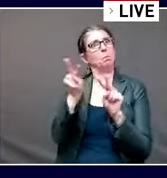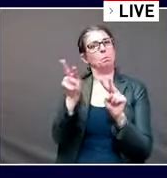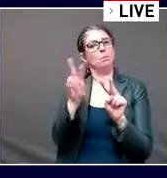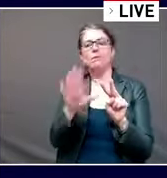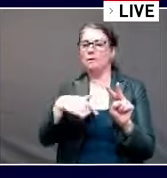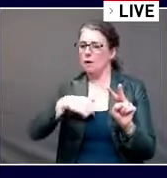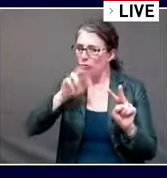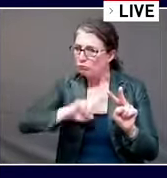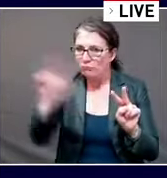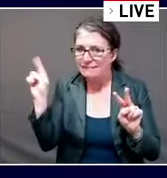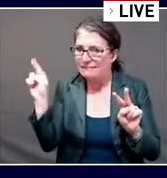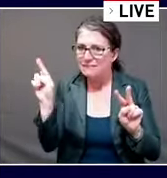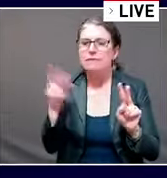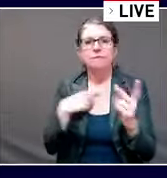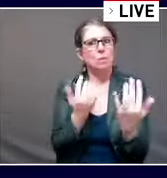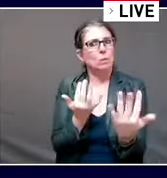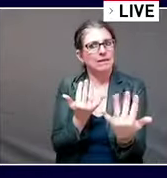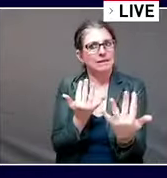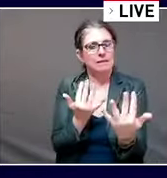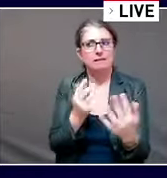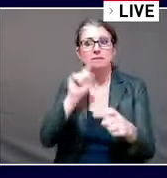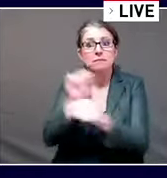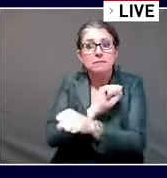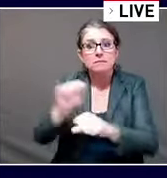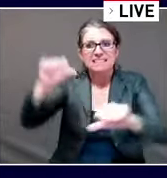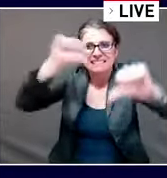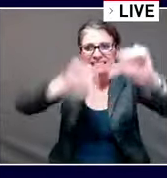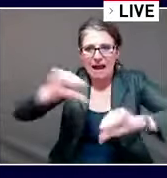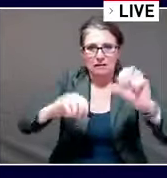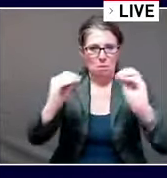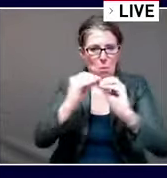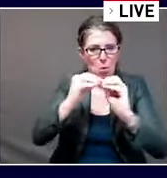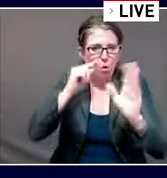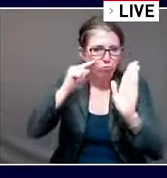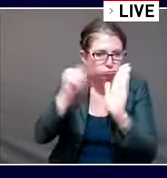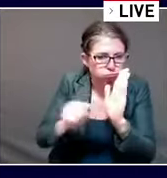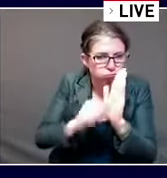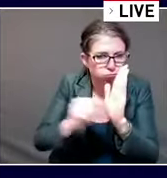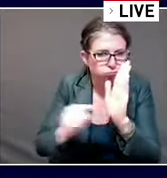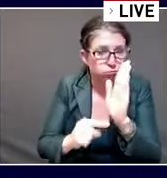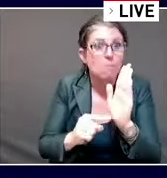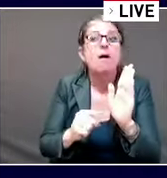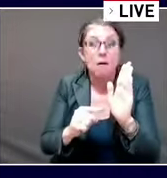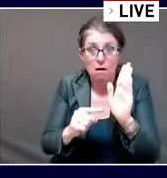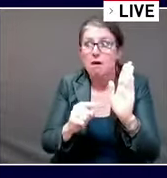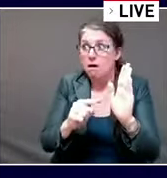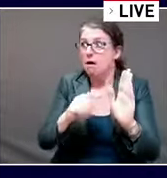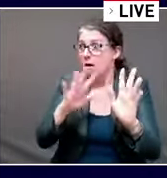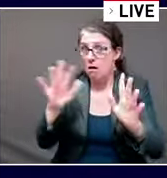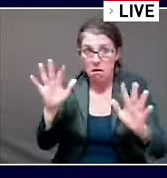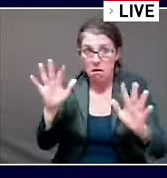thing is that the early doses of both this vaccine from Moderna, as well as the previous vaccine we've discussed from